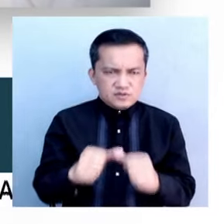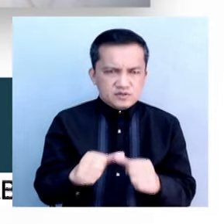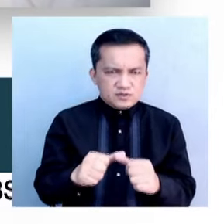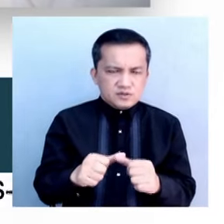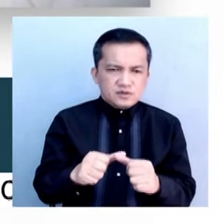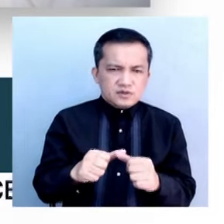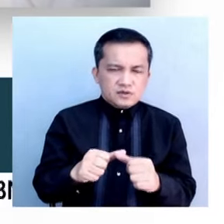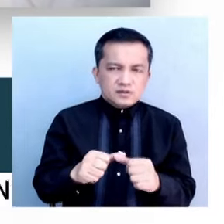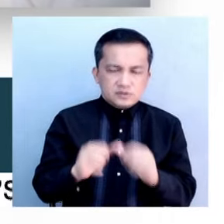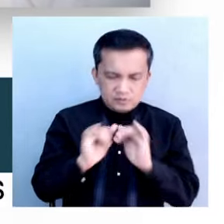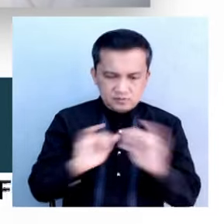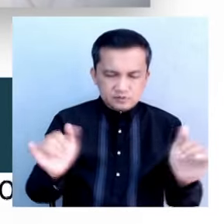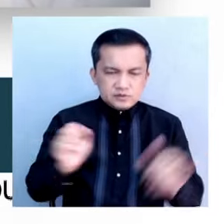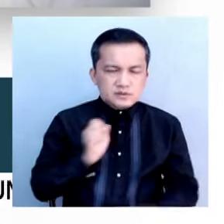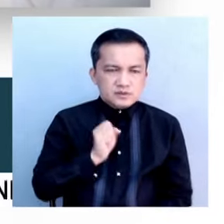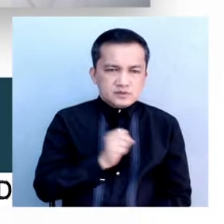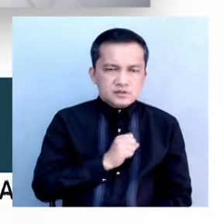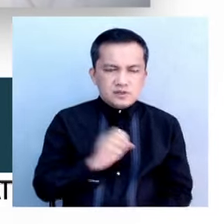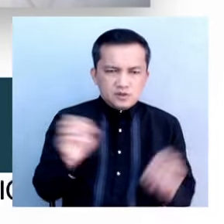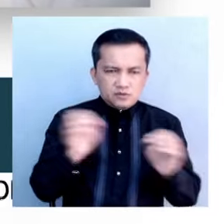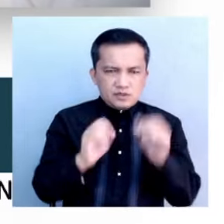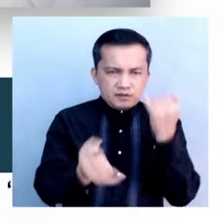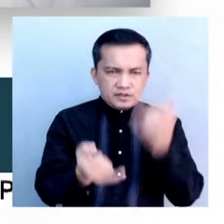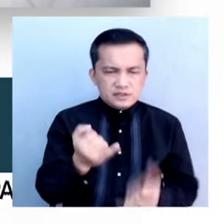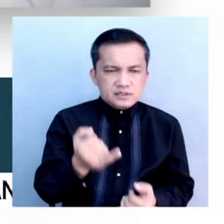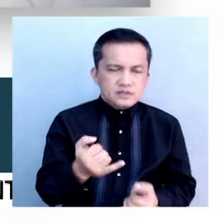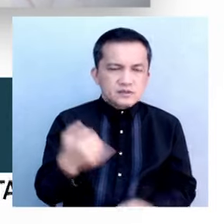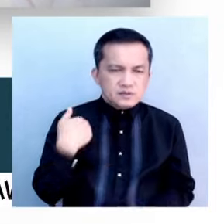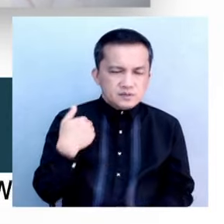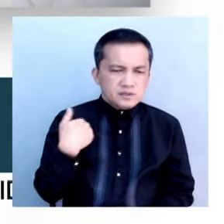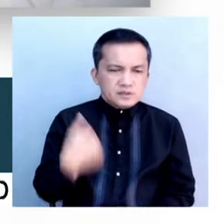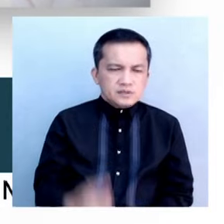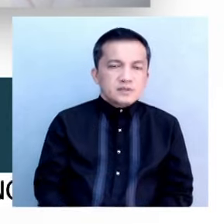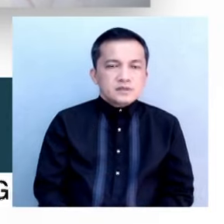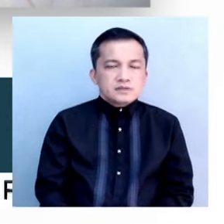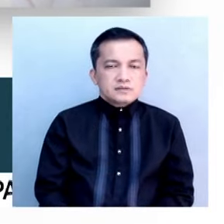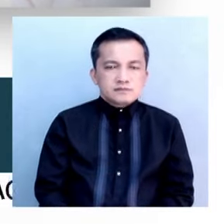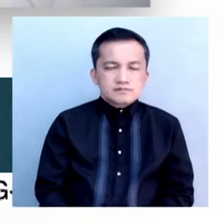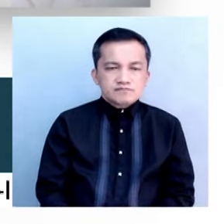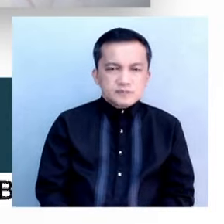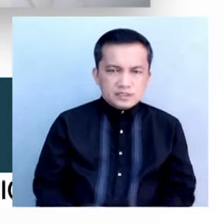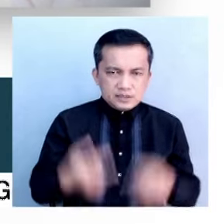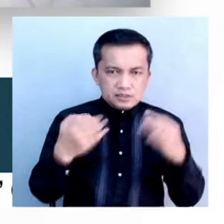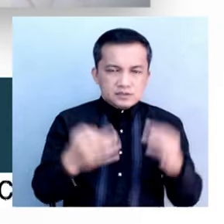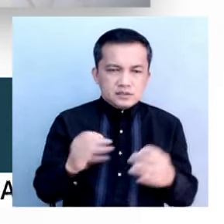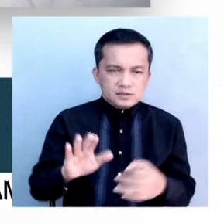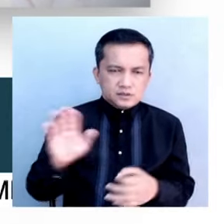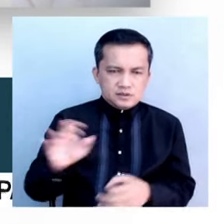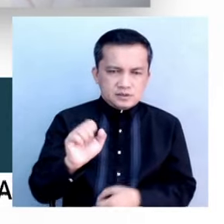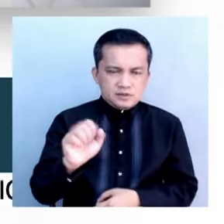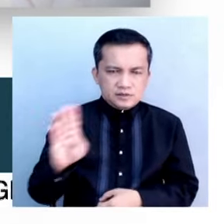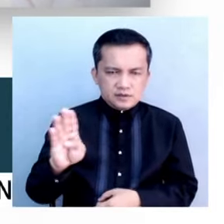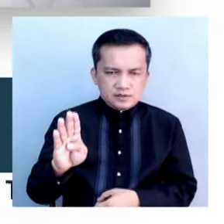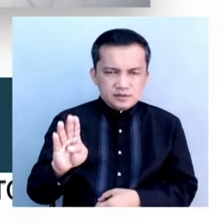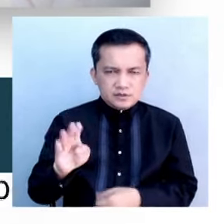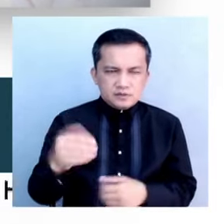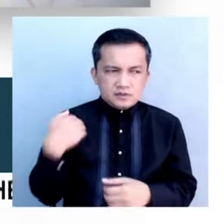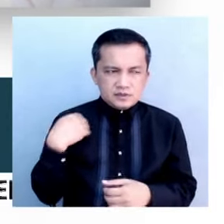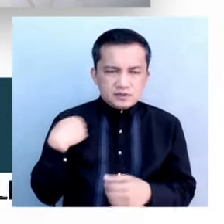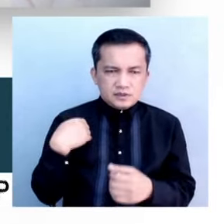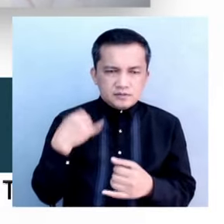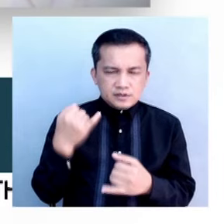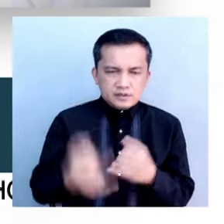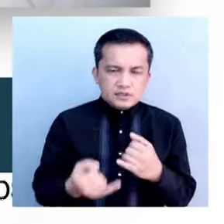until because nothing is final yet. It is this the decision of the Sandigan Bayan is not final and